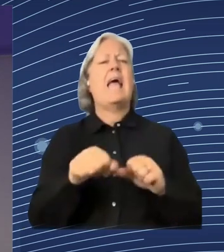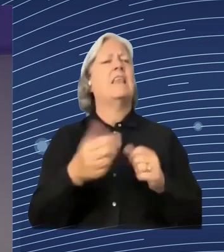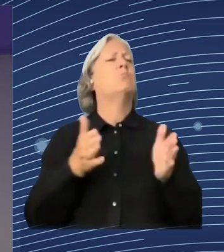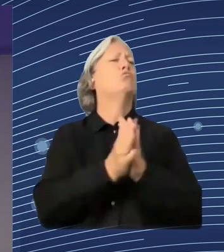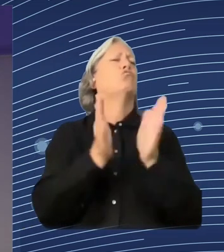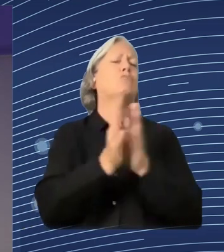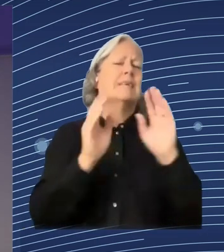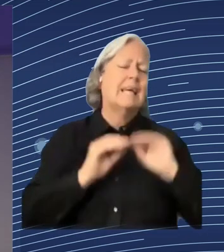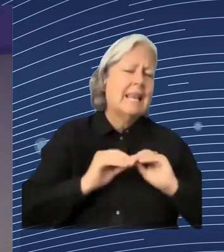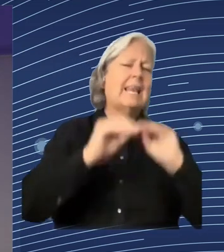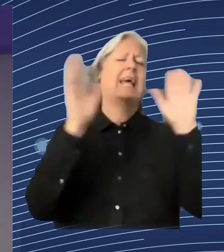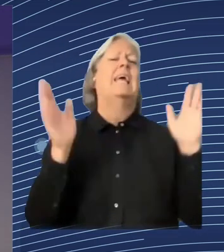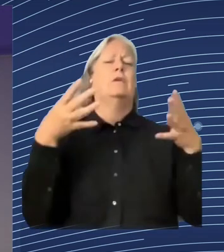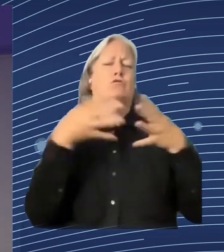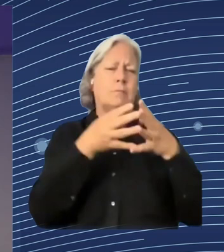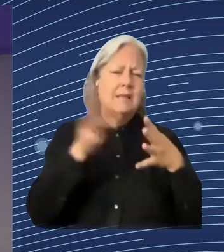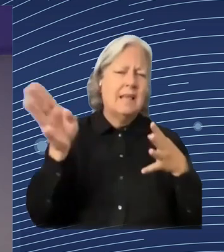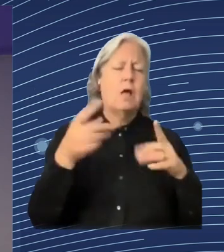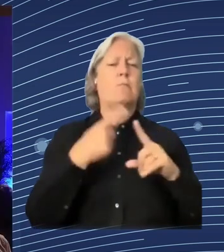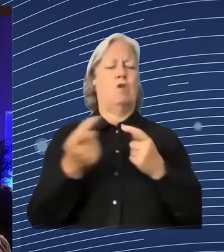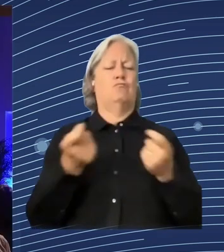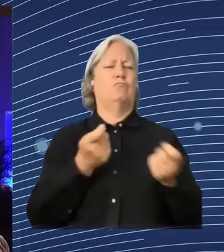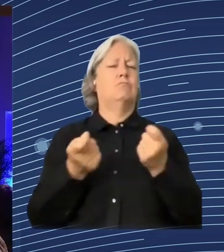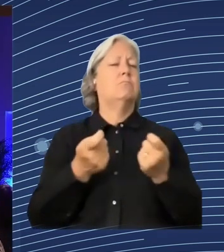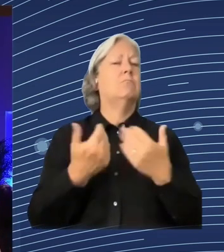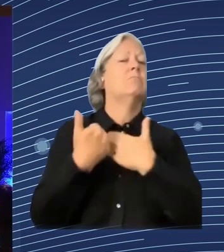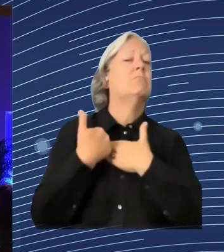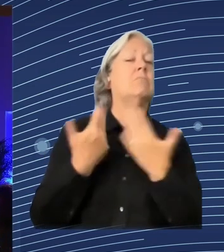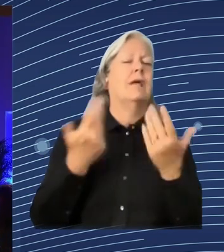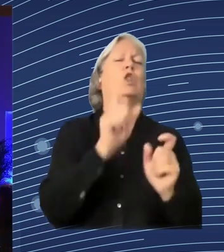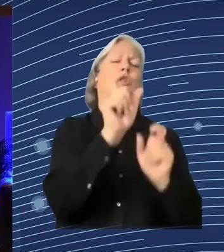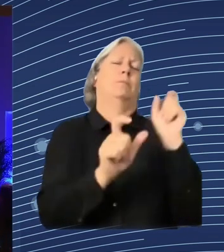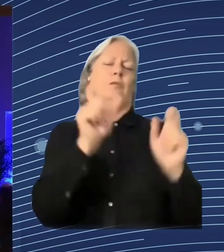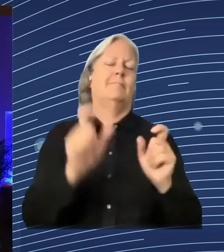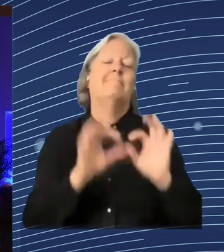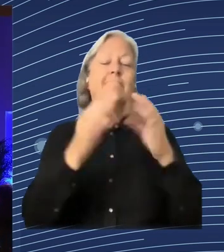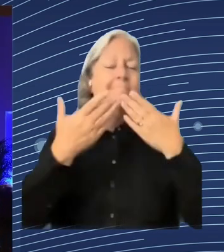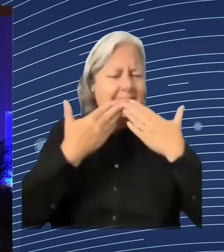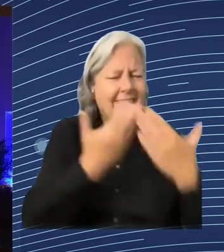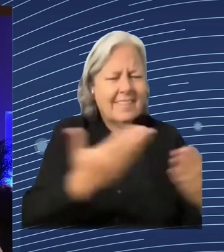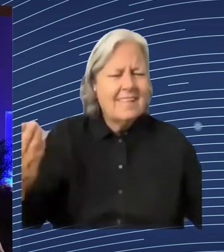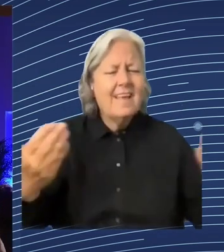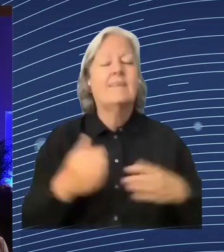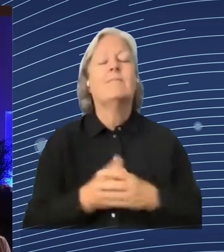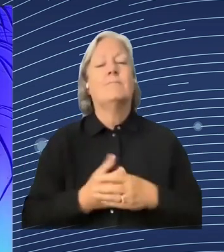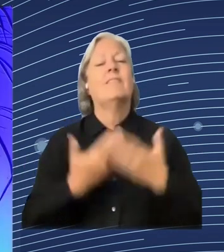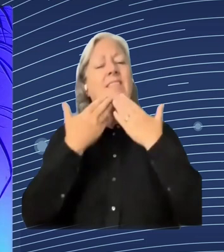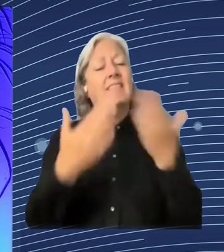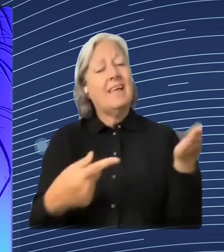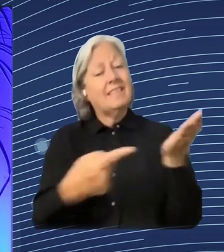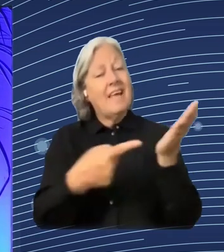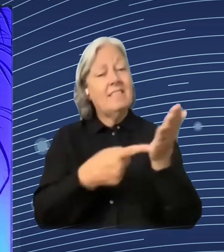by humans. Thank you very much for this excellent discussion. I'd like to thank the tech team that was helping us